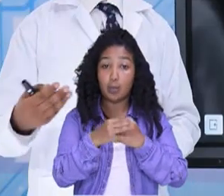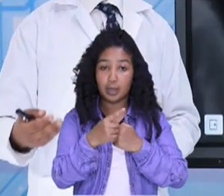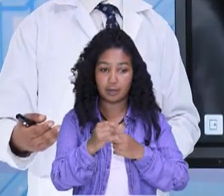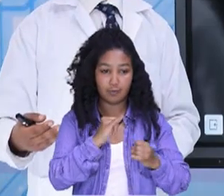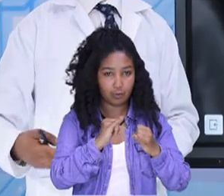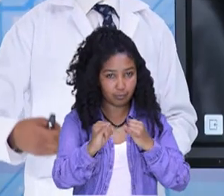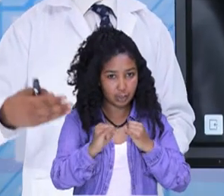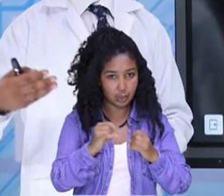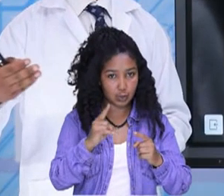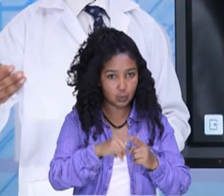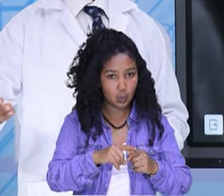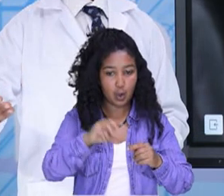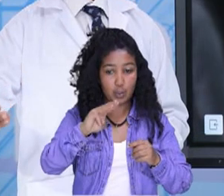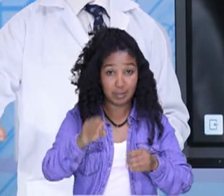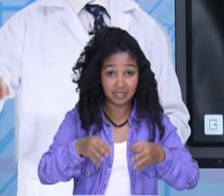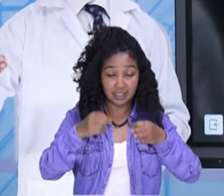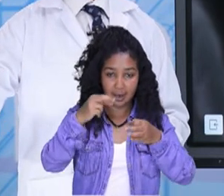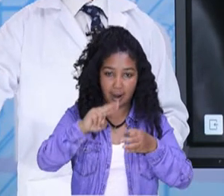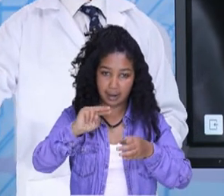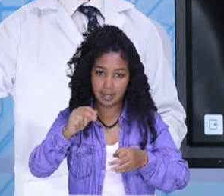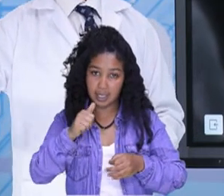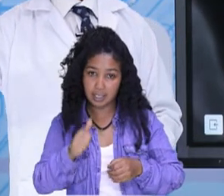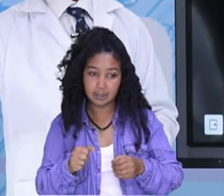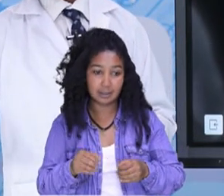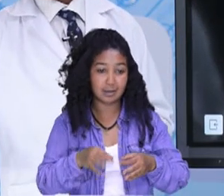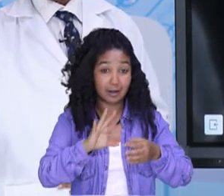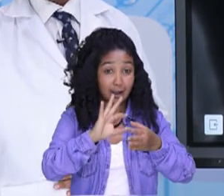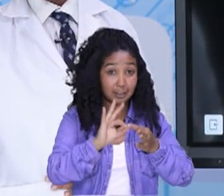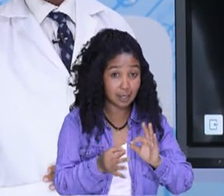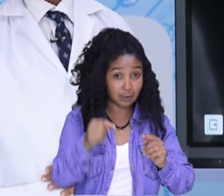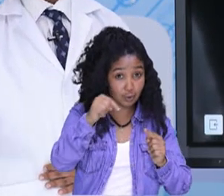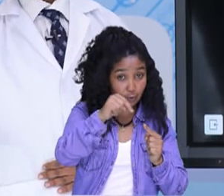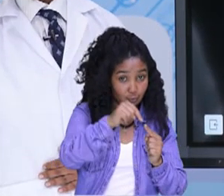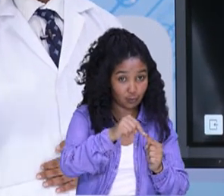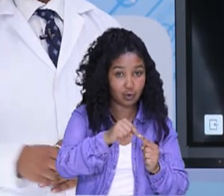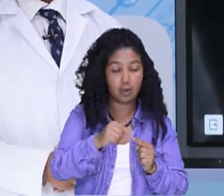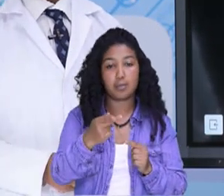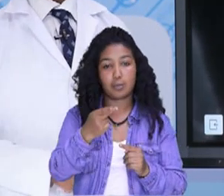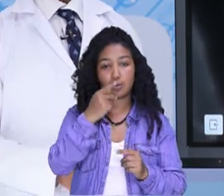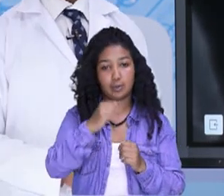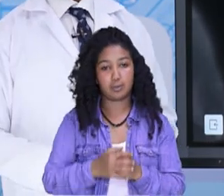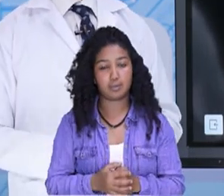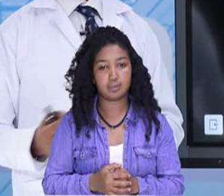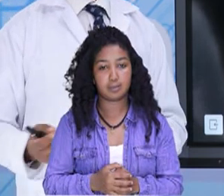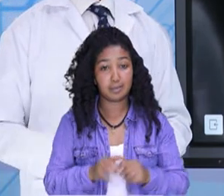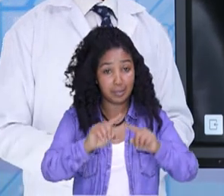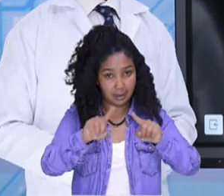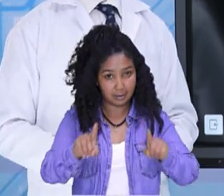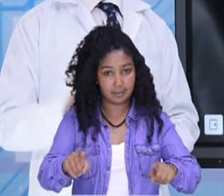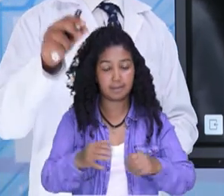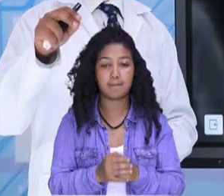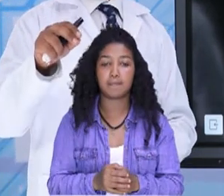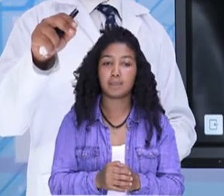its information into messenger RNA, and messenger RNA translates it into protein.